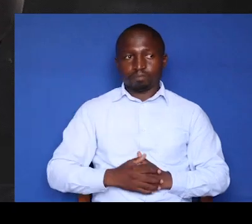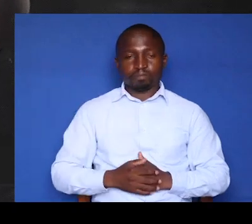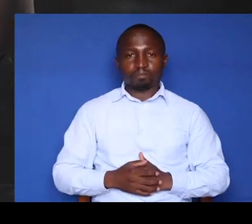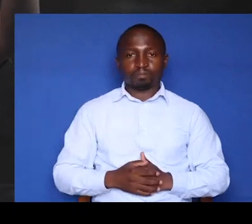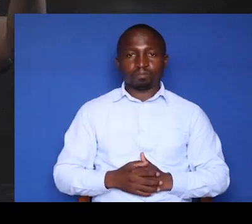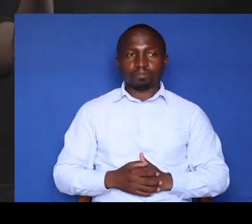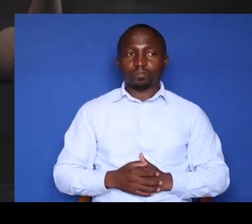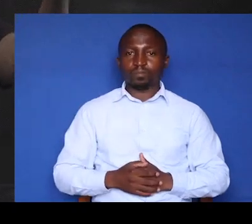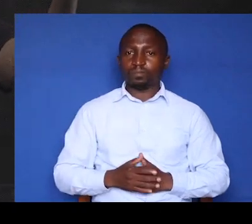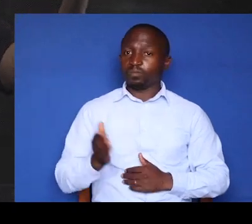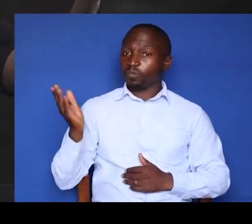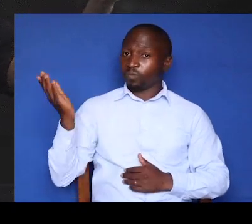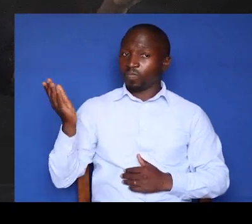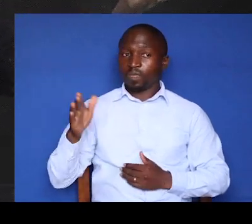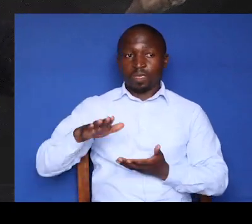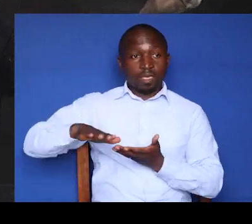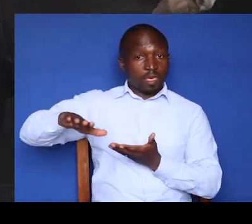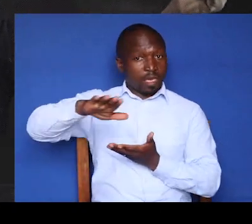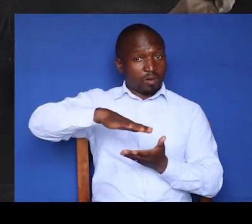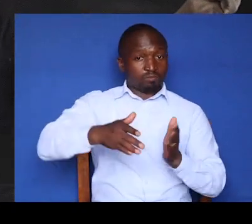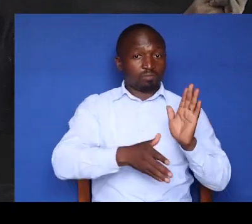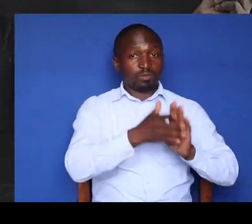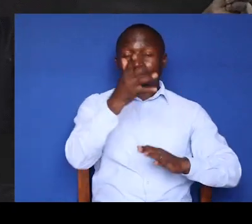This is the catchment area